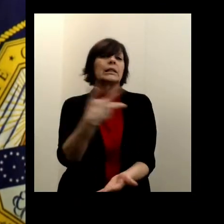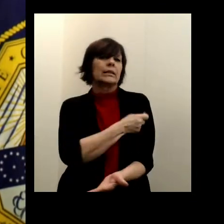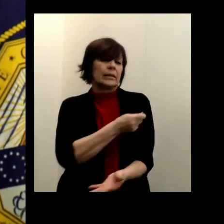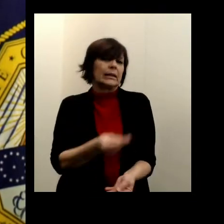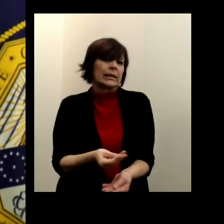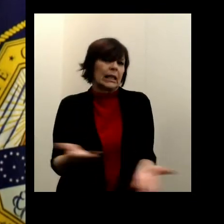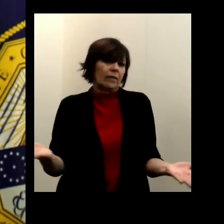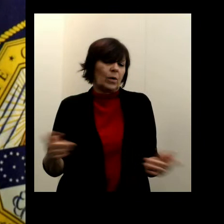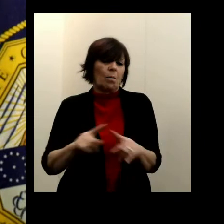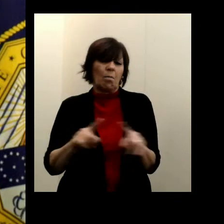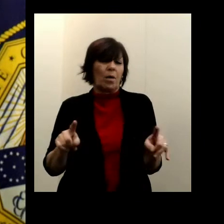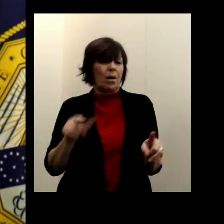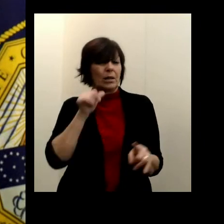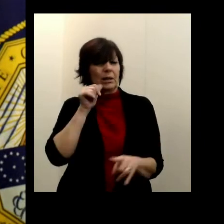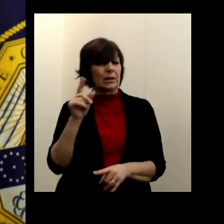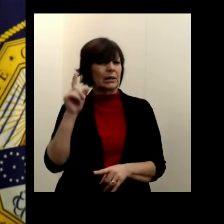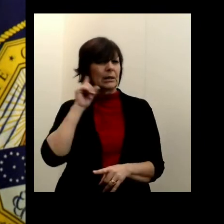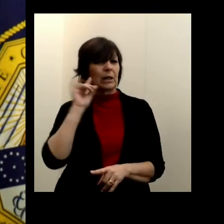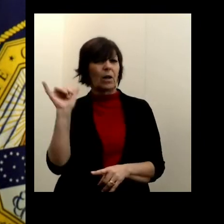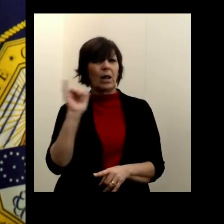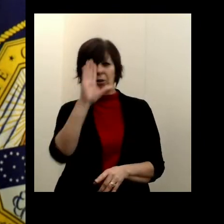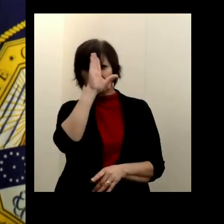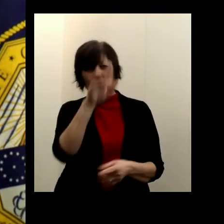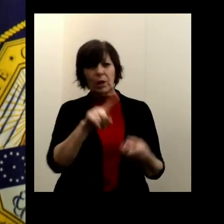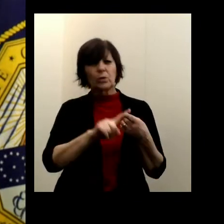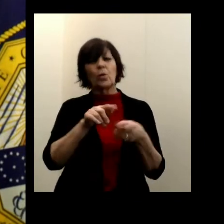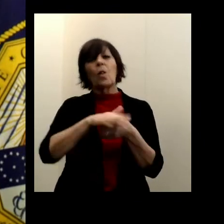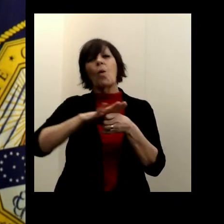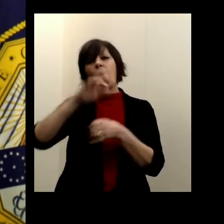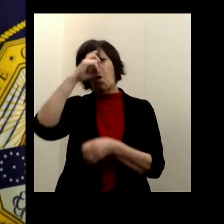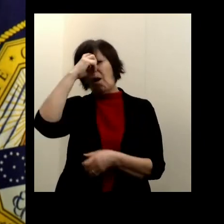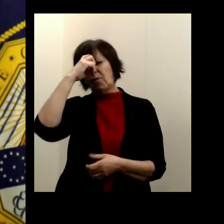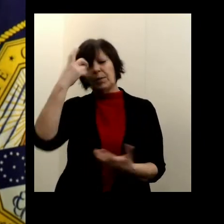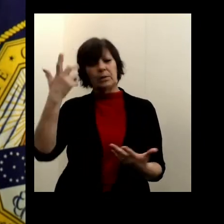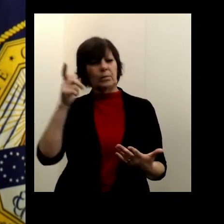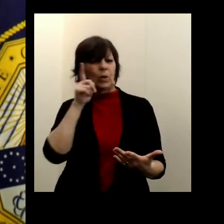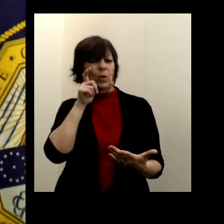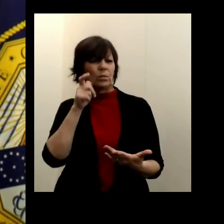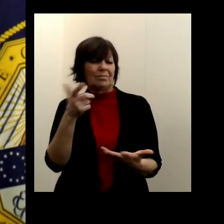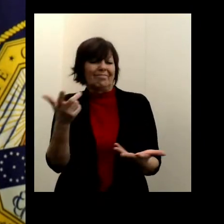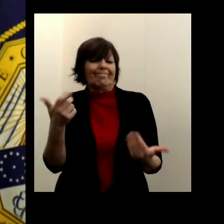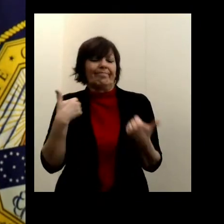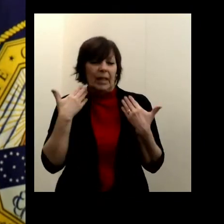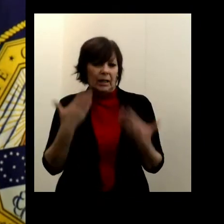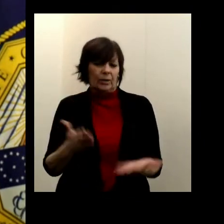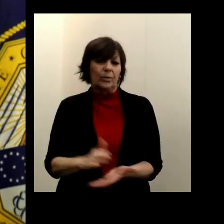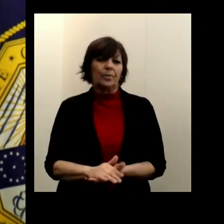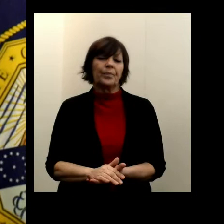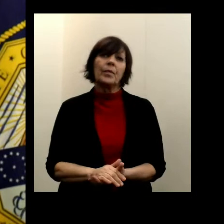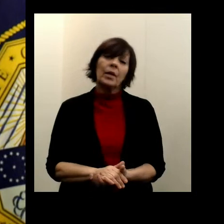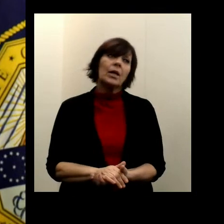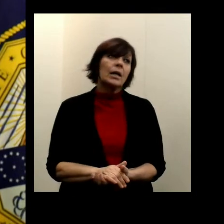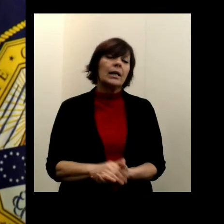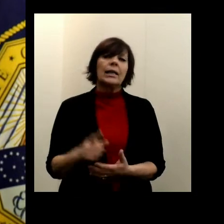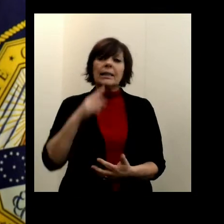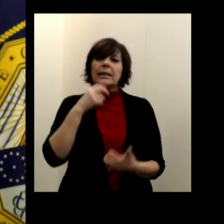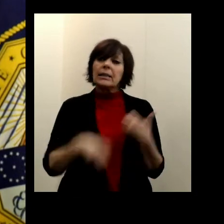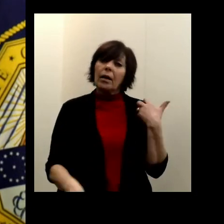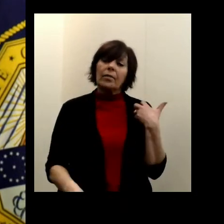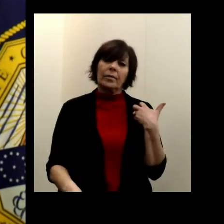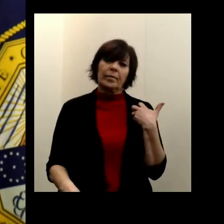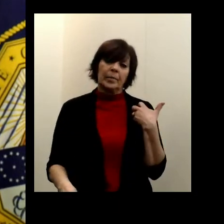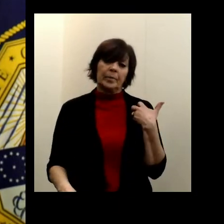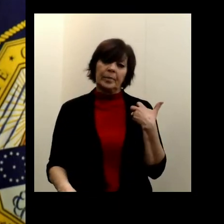delivery, but it doesn't sound like it'll go directly to local government, so I'm not exactly certain if we'll get any assistance. We're in a tough